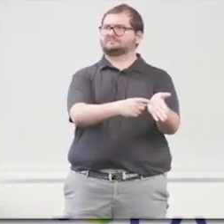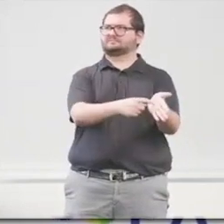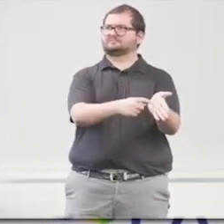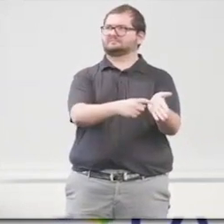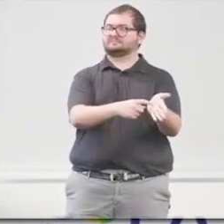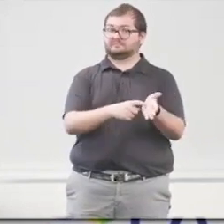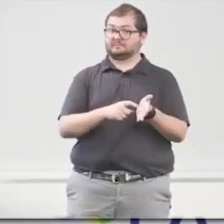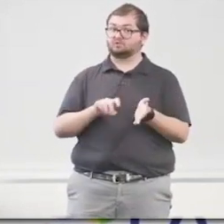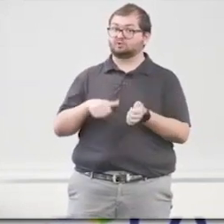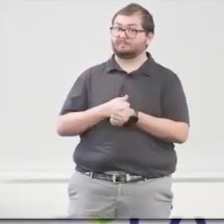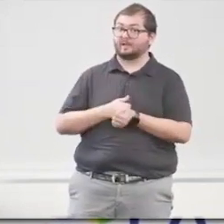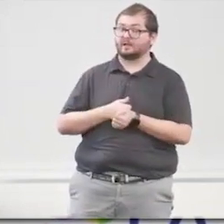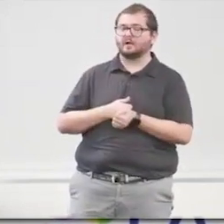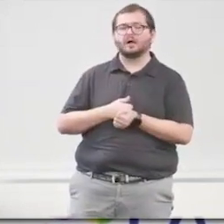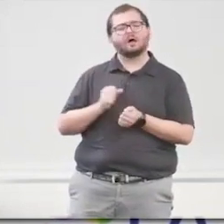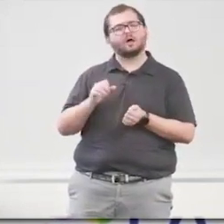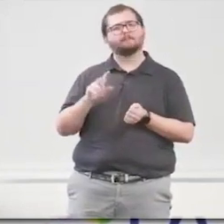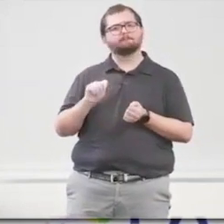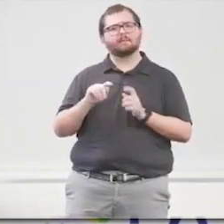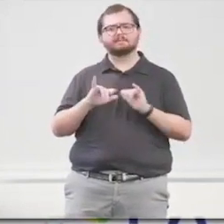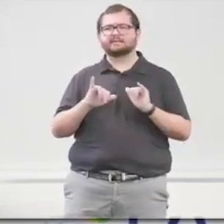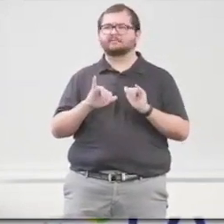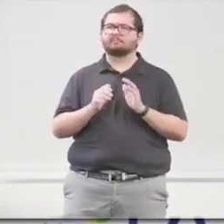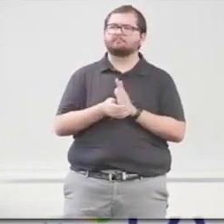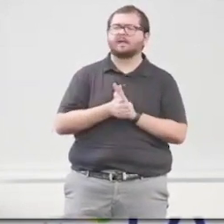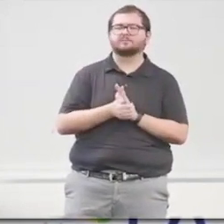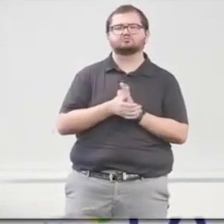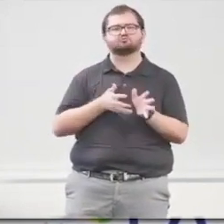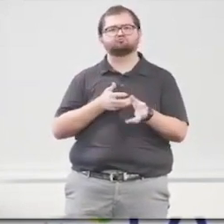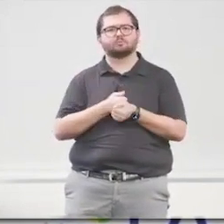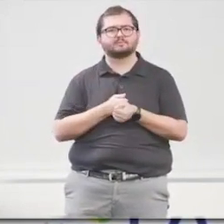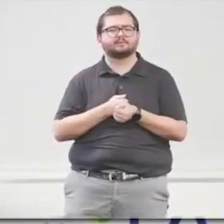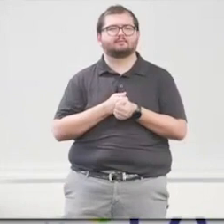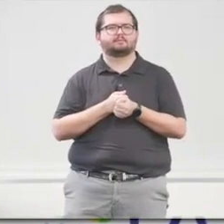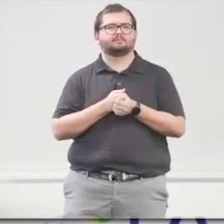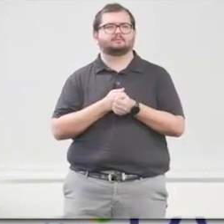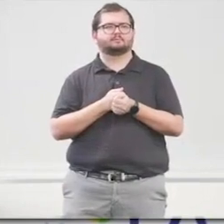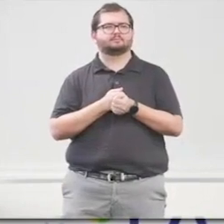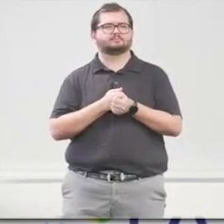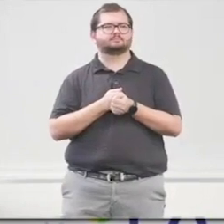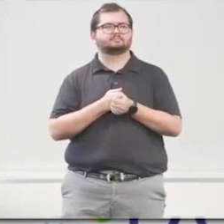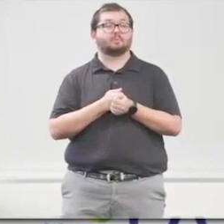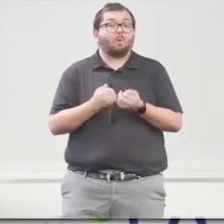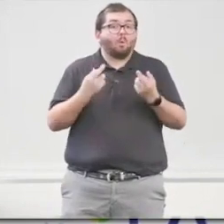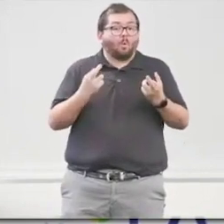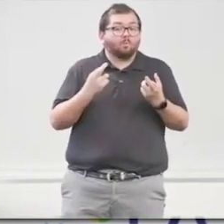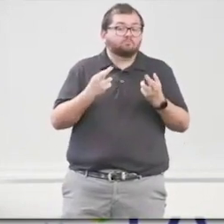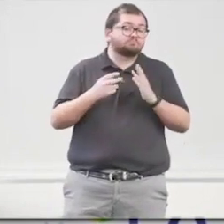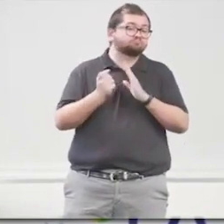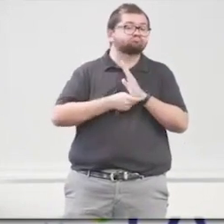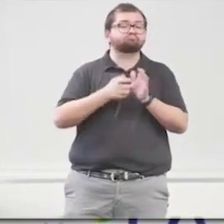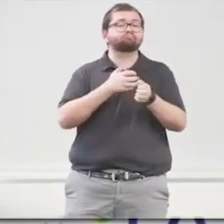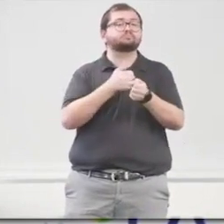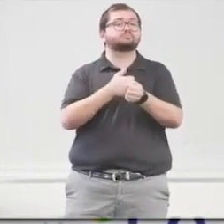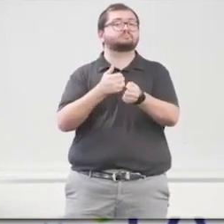have a backup, but definitely put on your patches, update your systems, hopefully automatically. And yes,